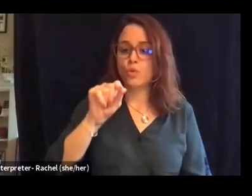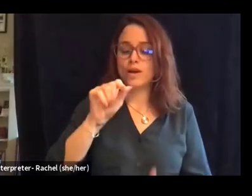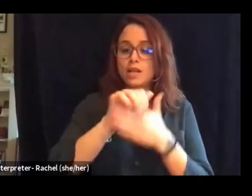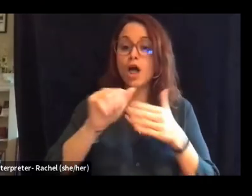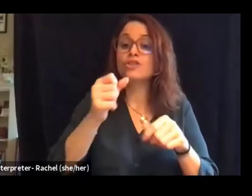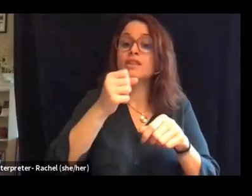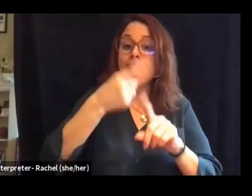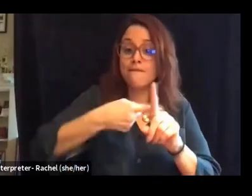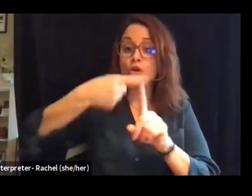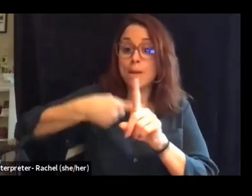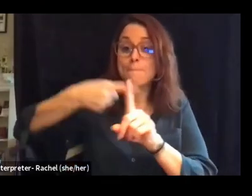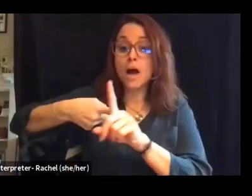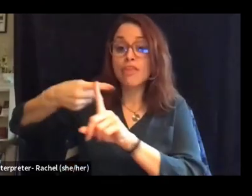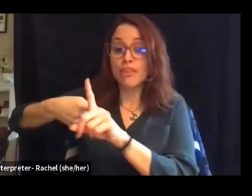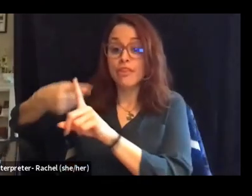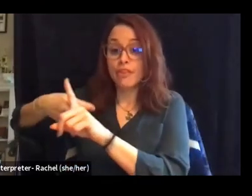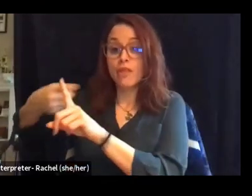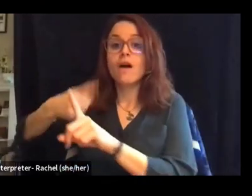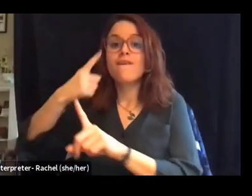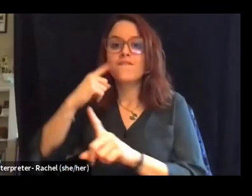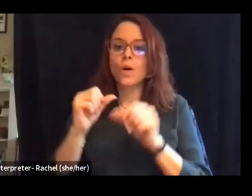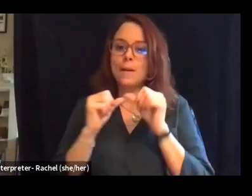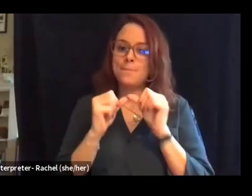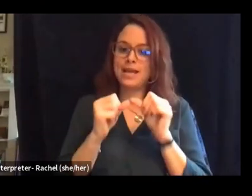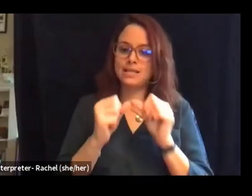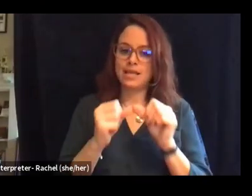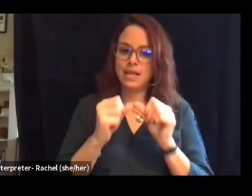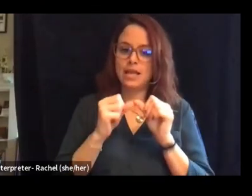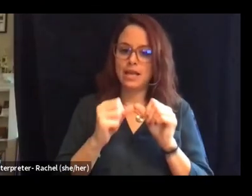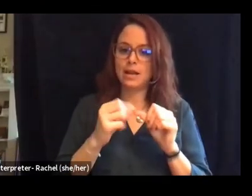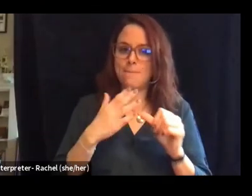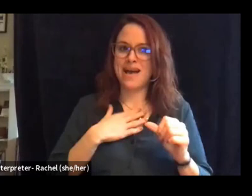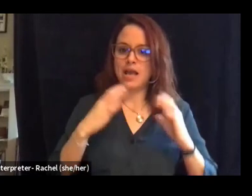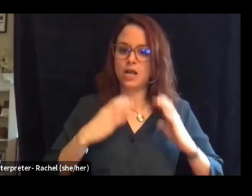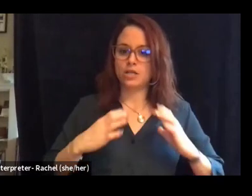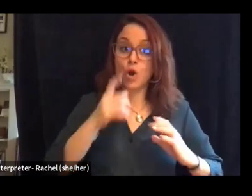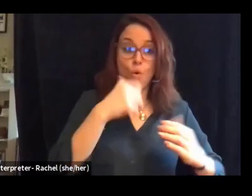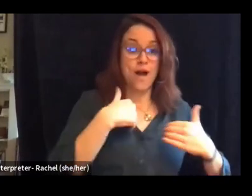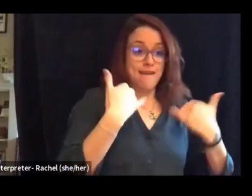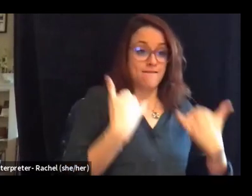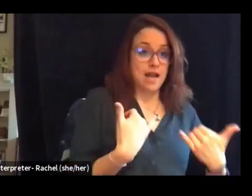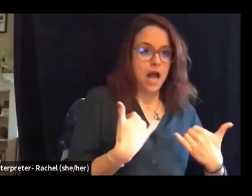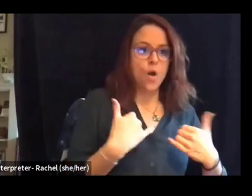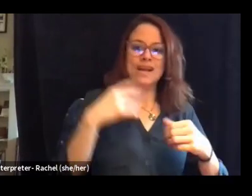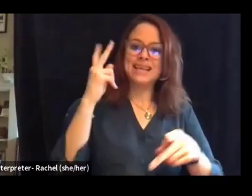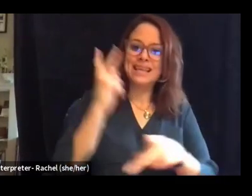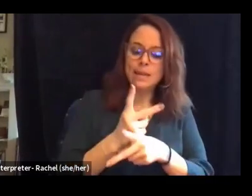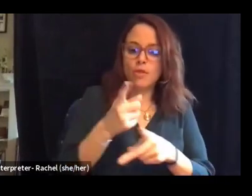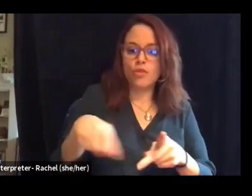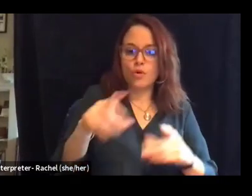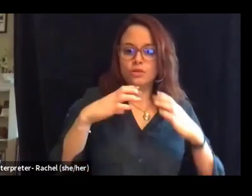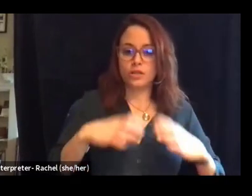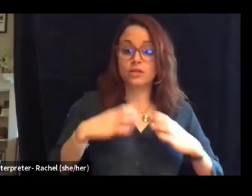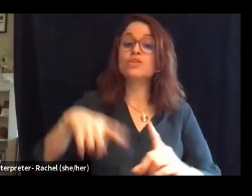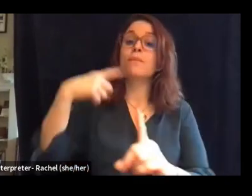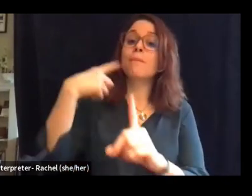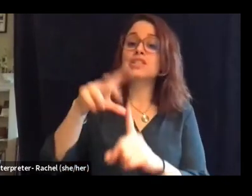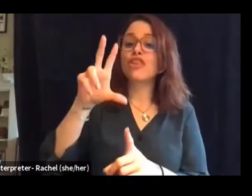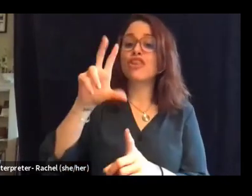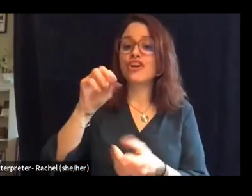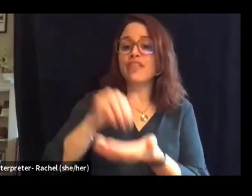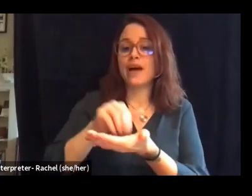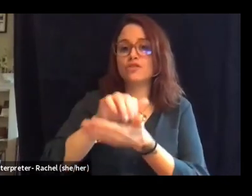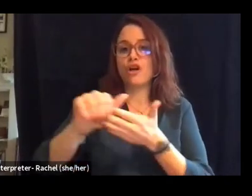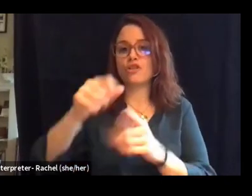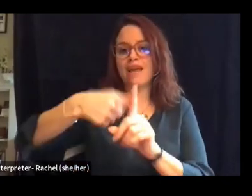to maintain my customer base to generate the $30,000 a month that I need.